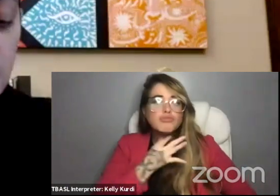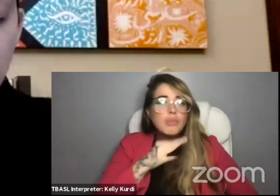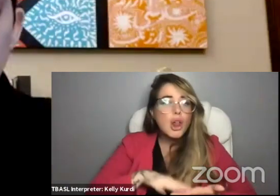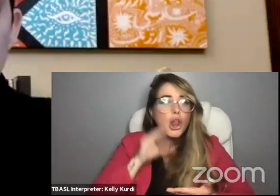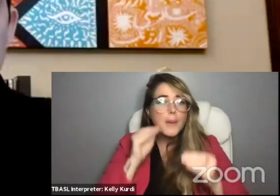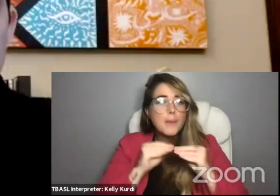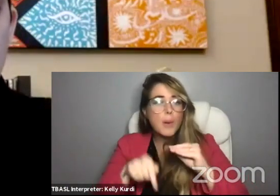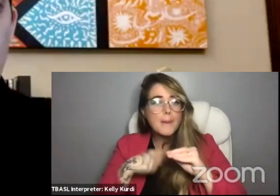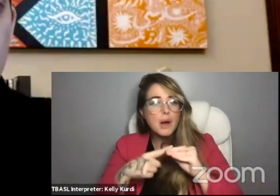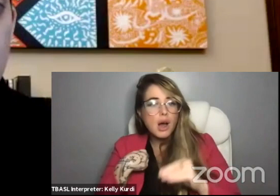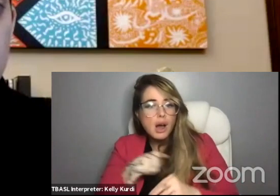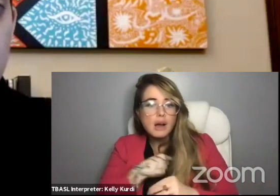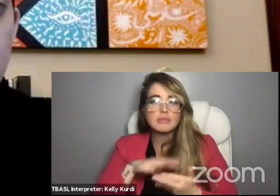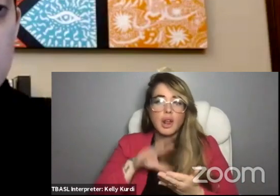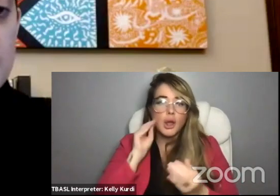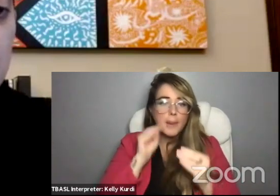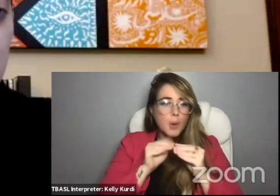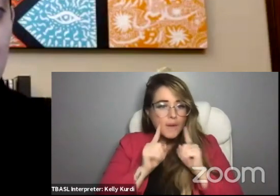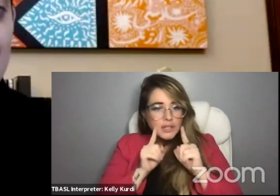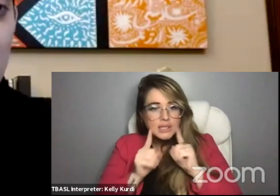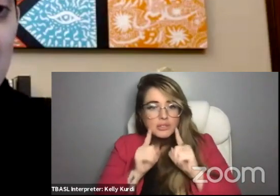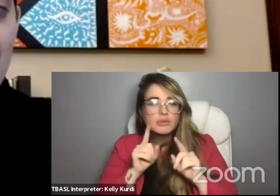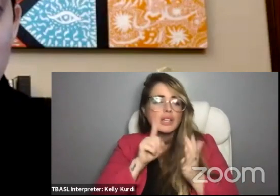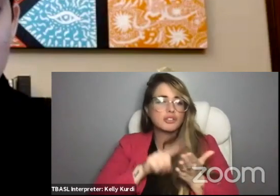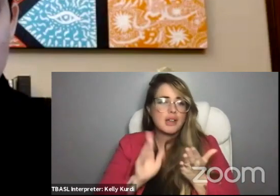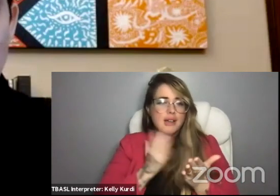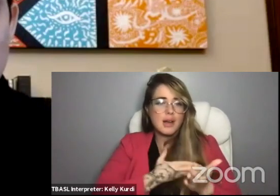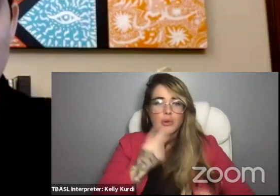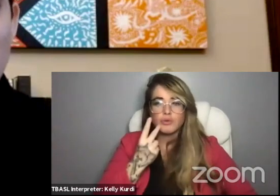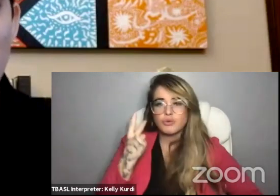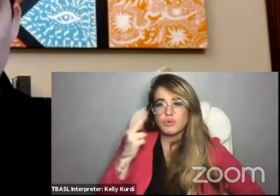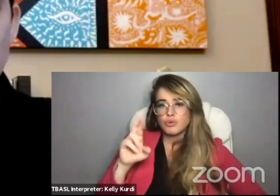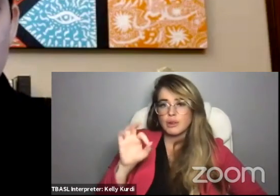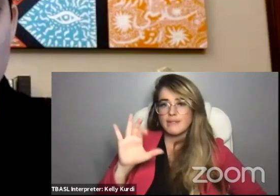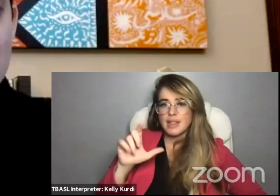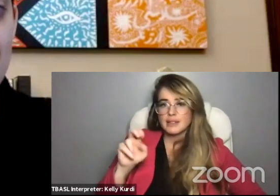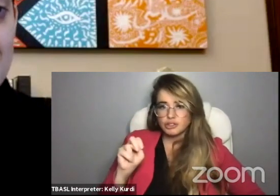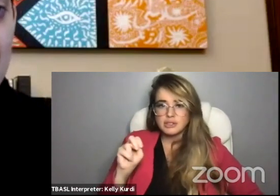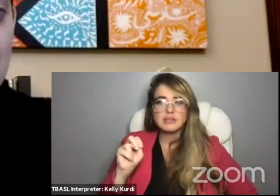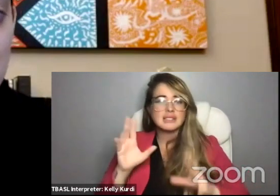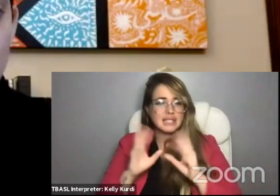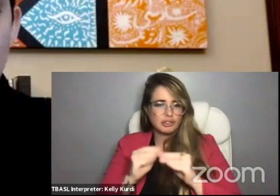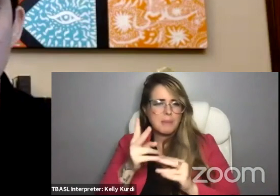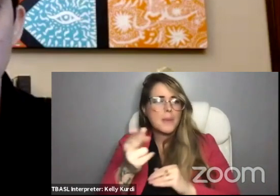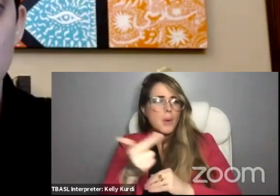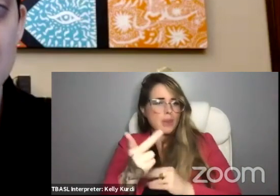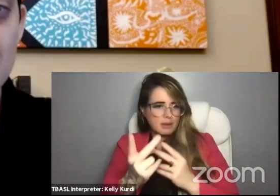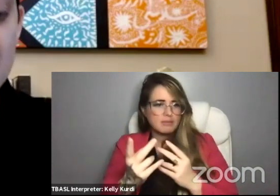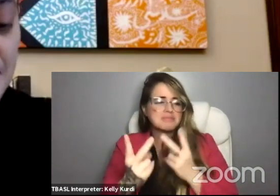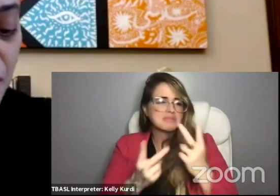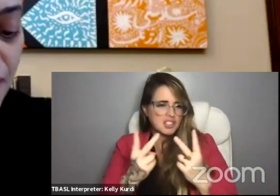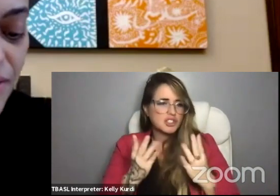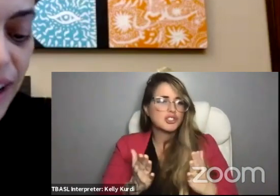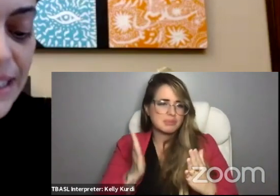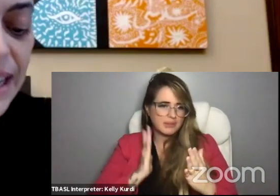conversation, you can also check out Reflection Sessions. Both Heather and James have been guests in Art2Action's Reflection Sessions